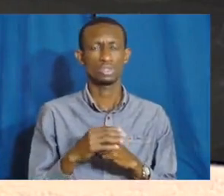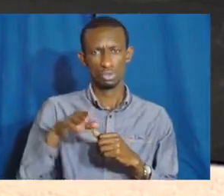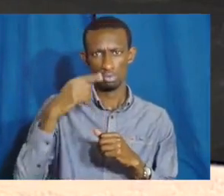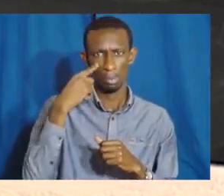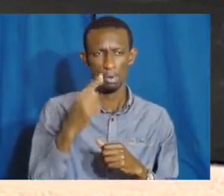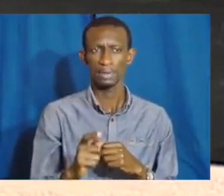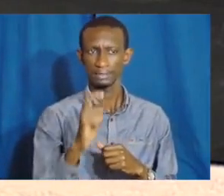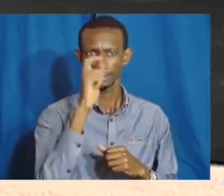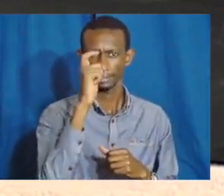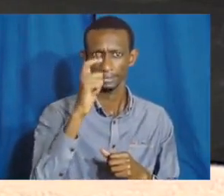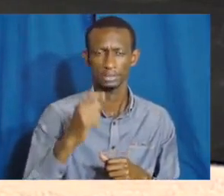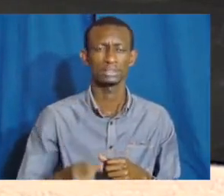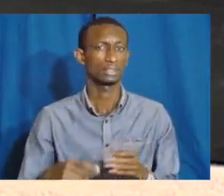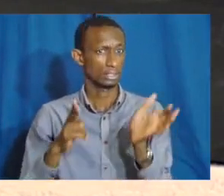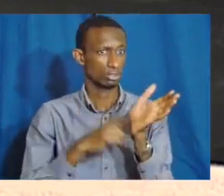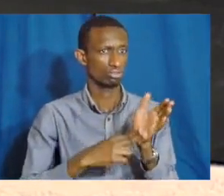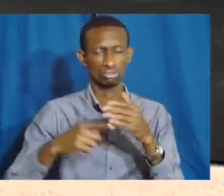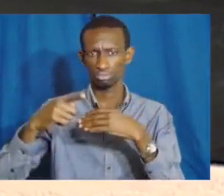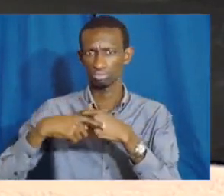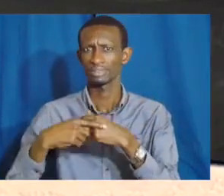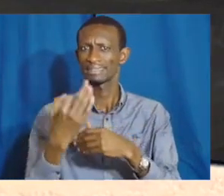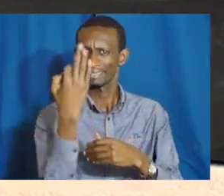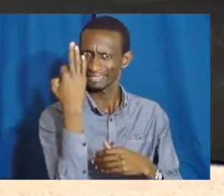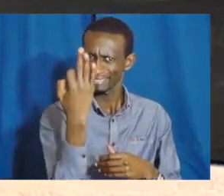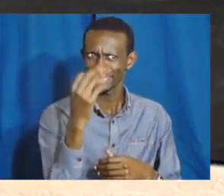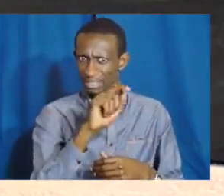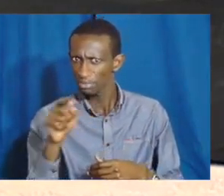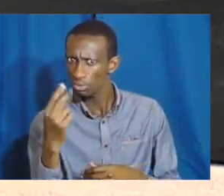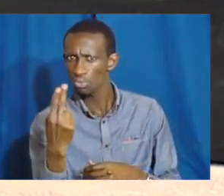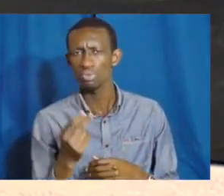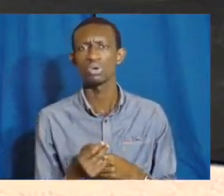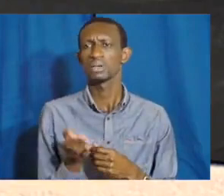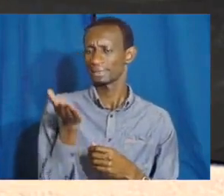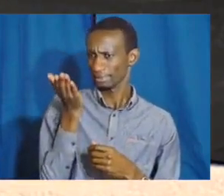negative 3 over 2. This is